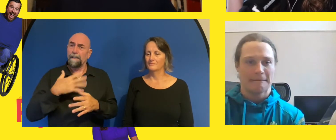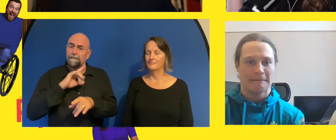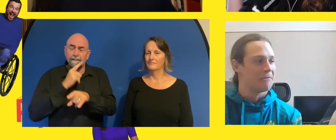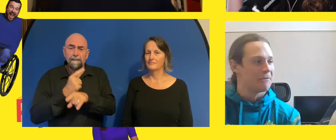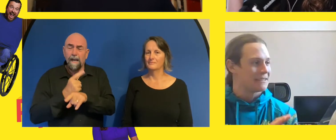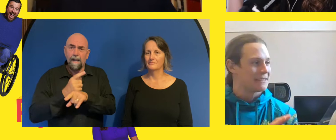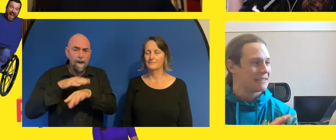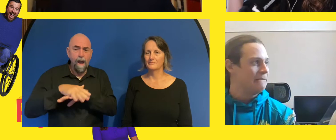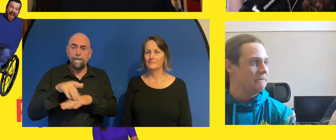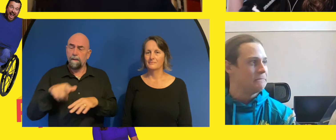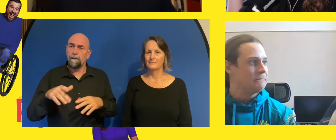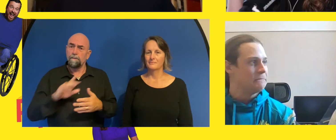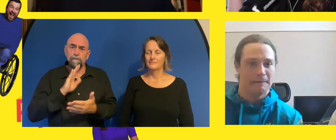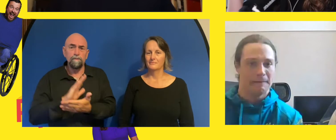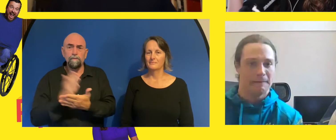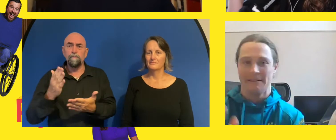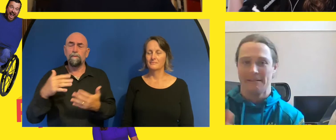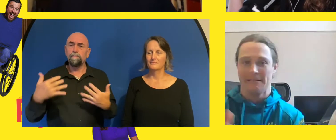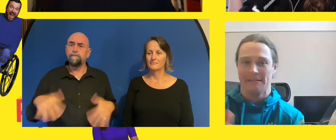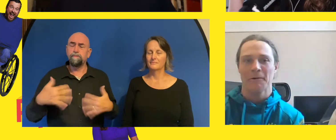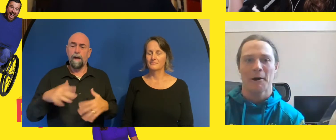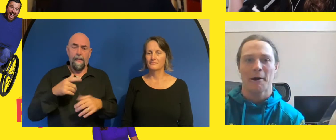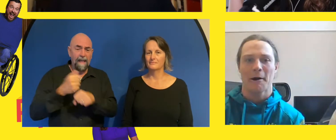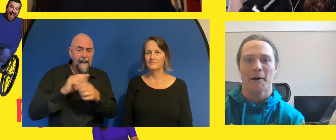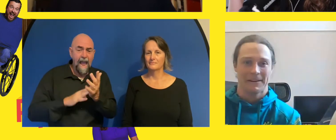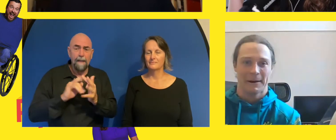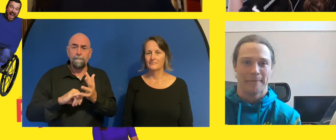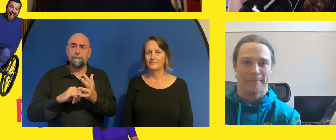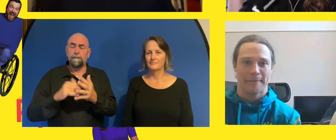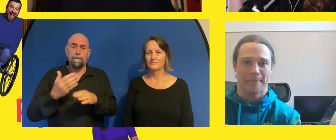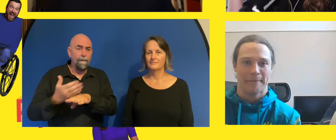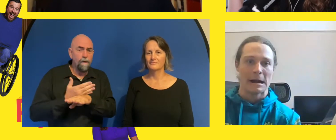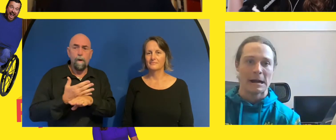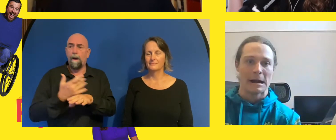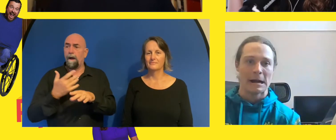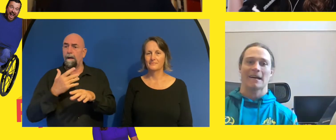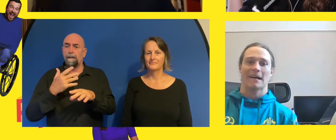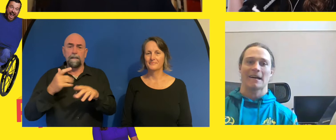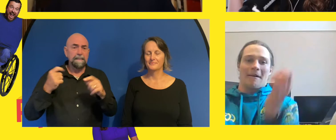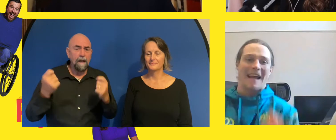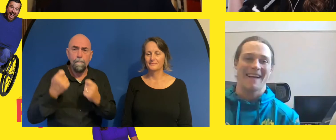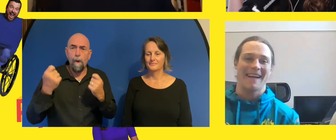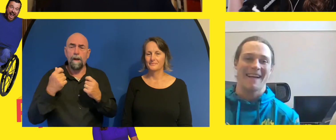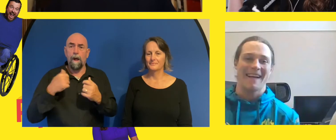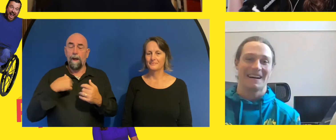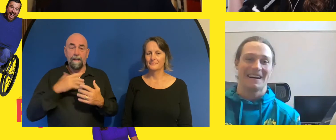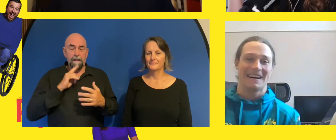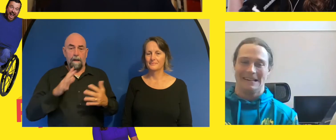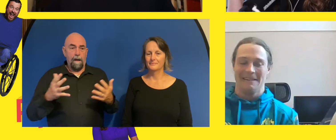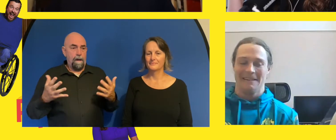it was before the games even began. It was before opening ceremony. It was like, okay,